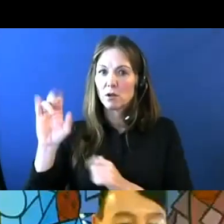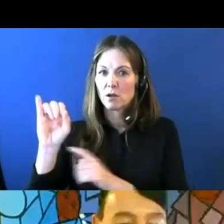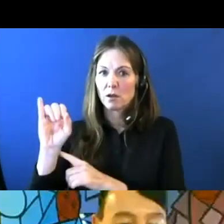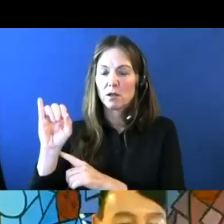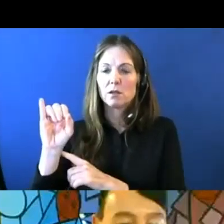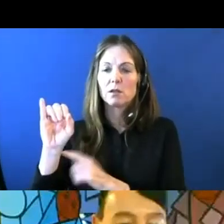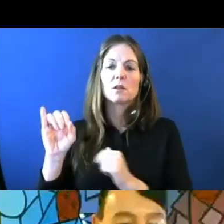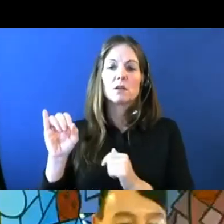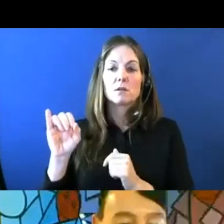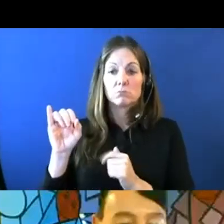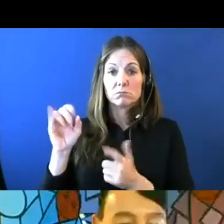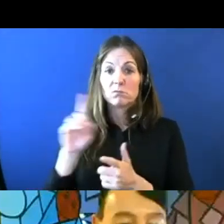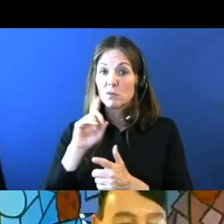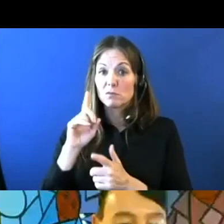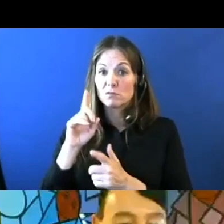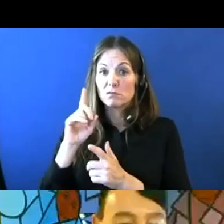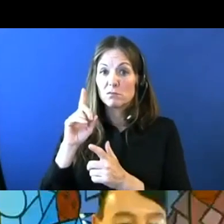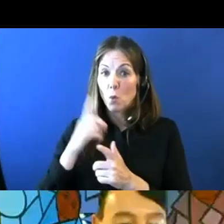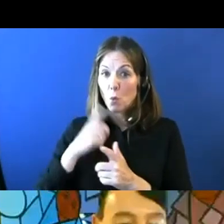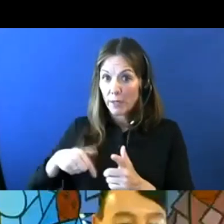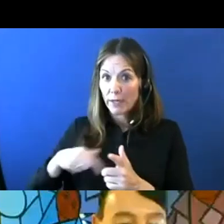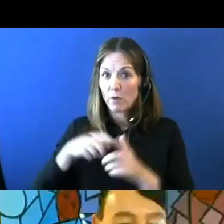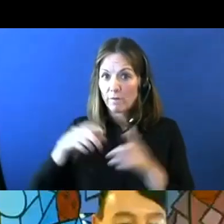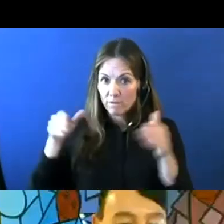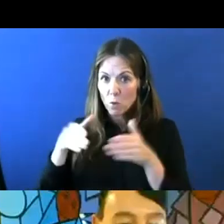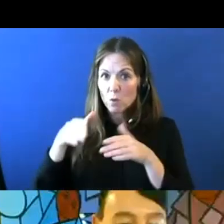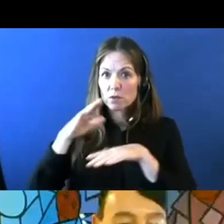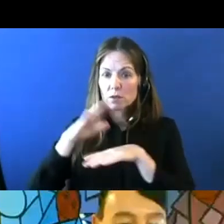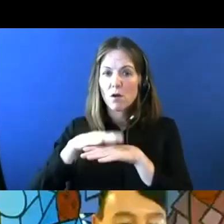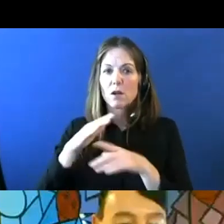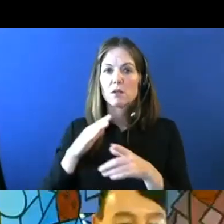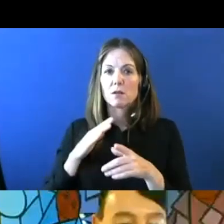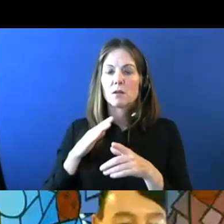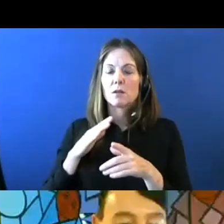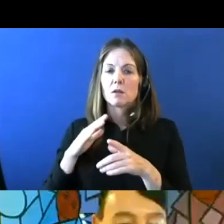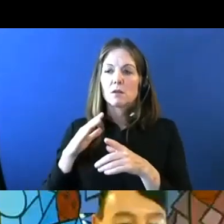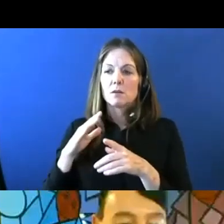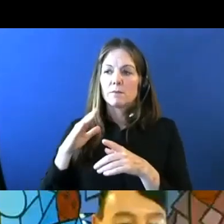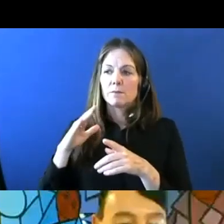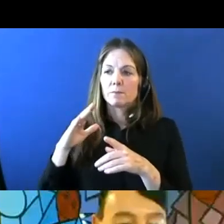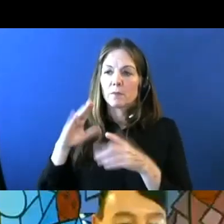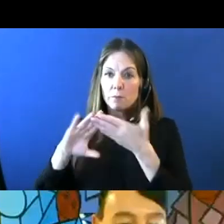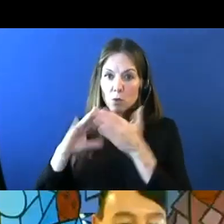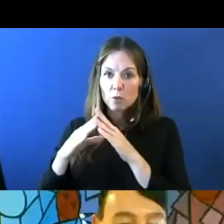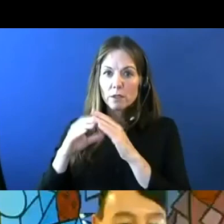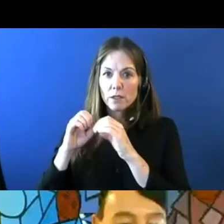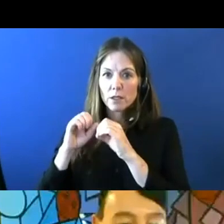very focused on population research, population based research, community